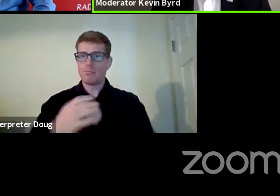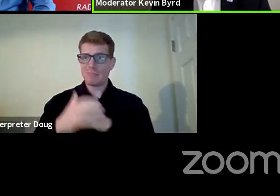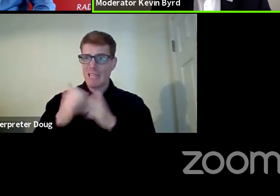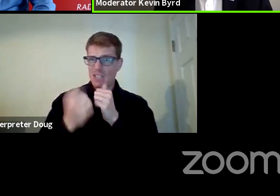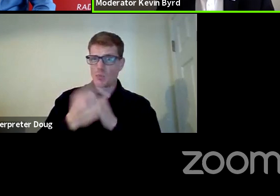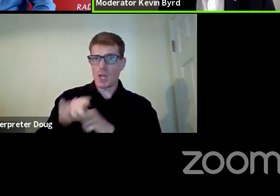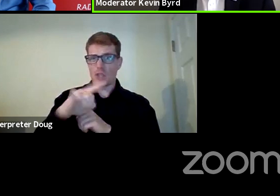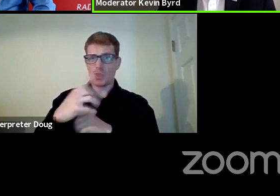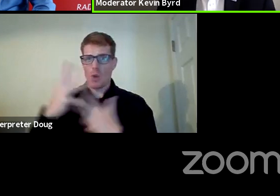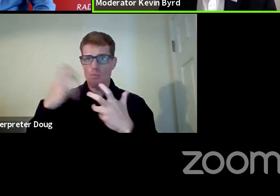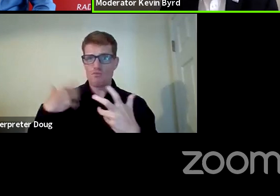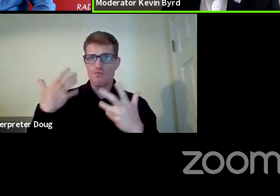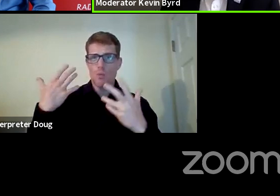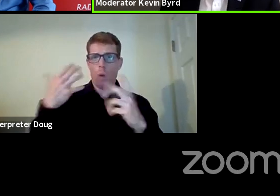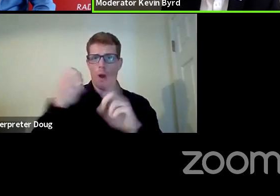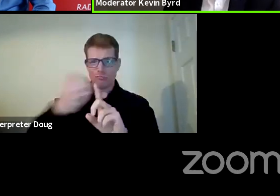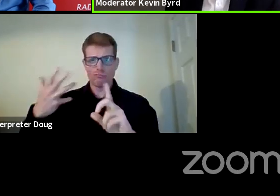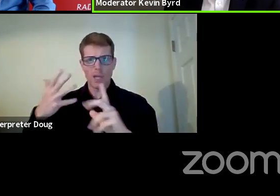operate in the fall?